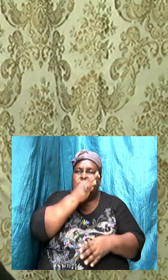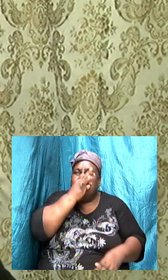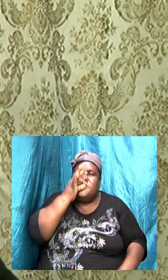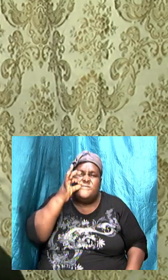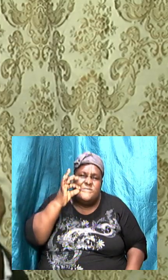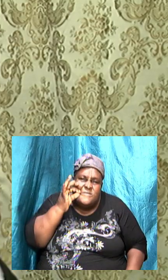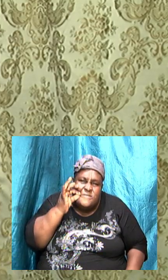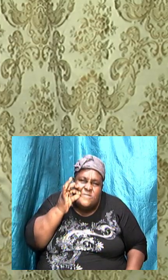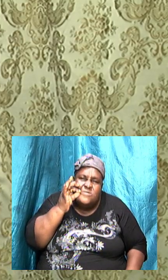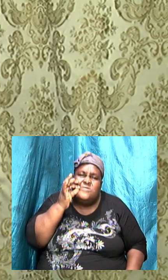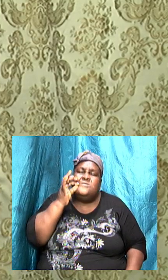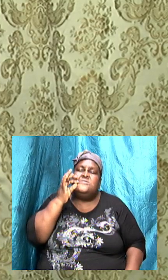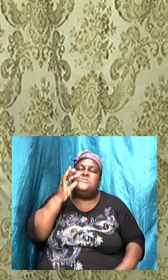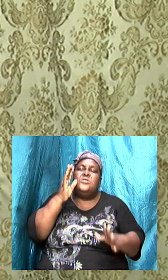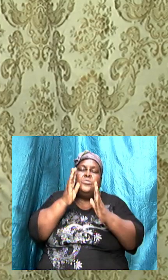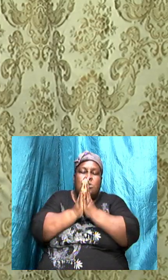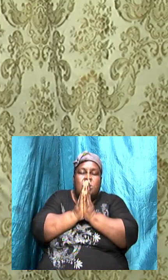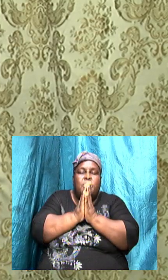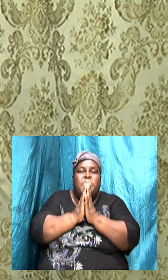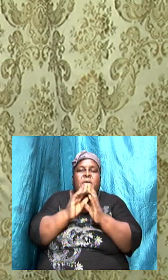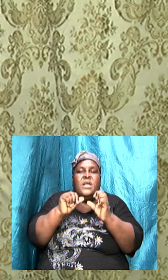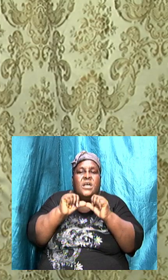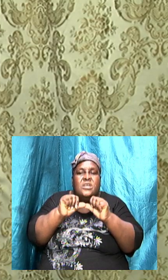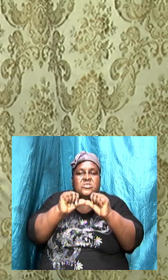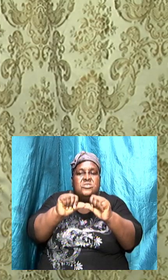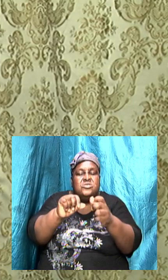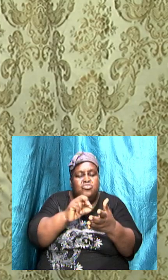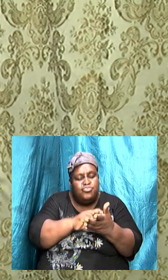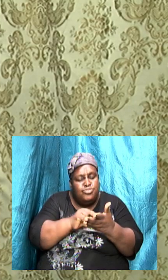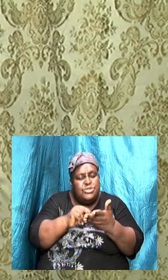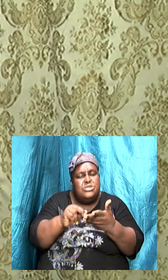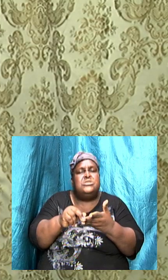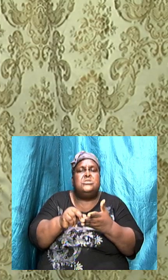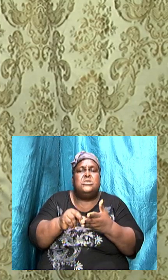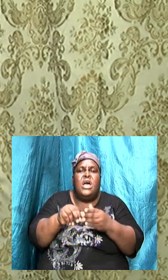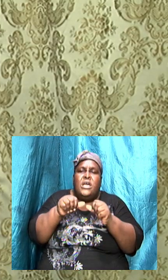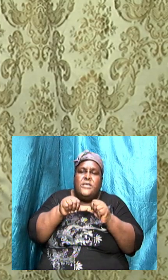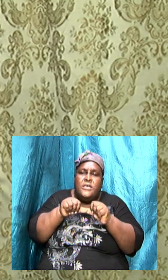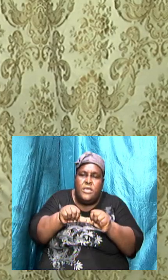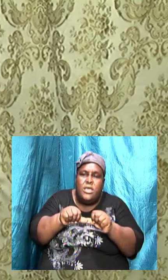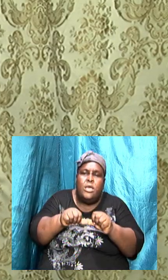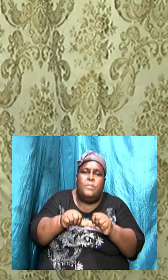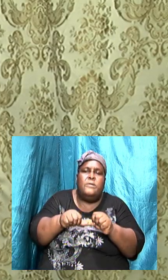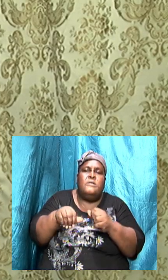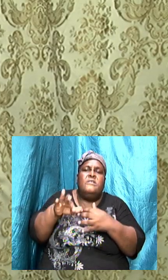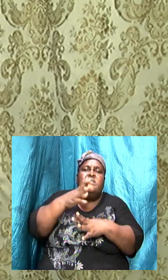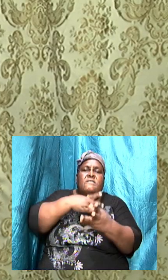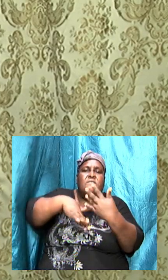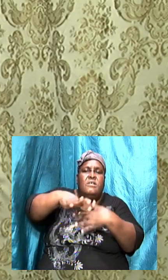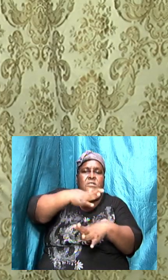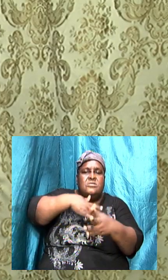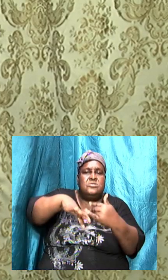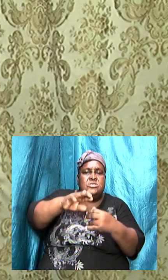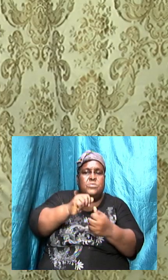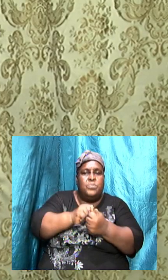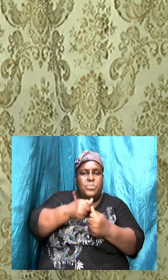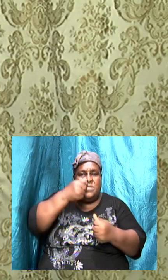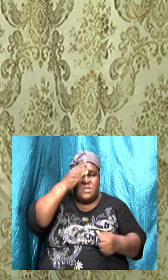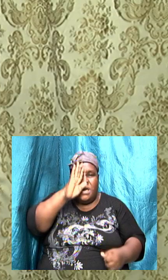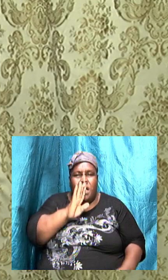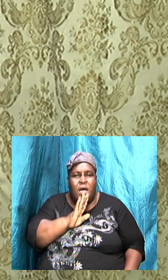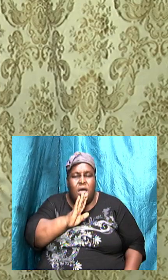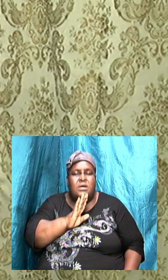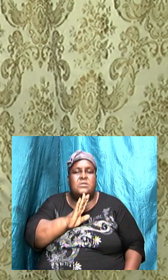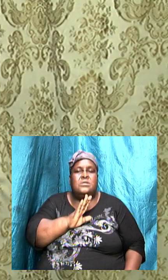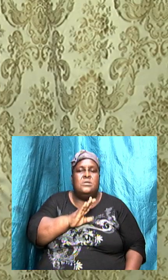word and constantly trying to maintain fellowship with God and eradicate that seed,